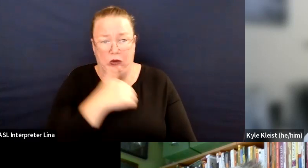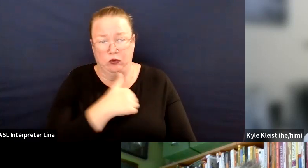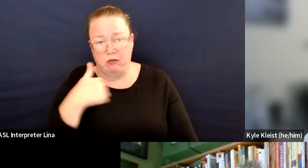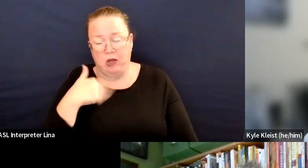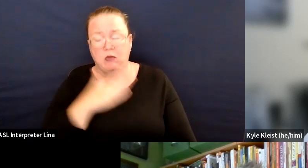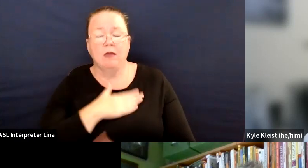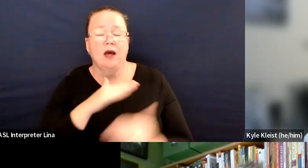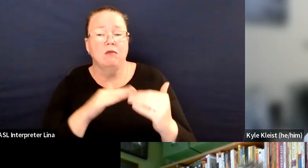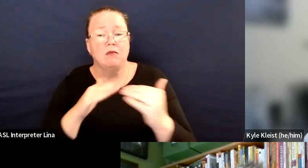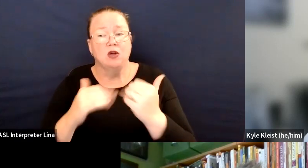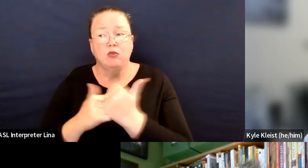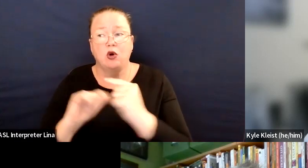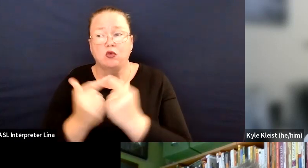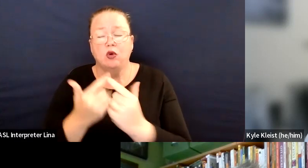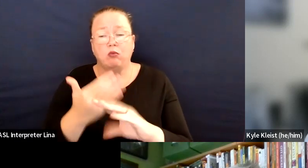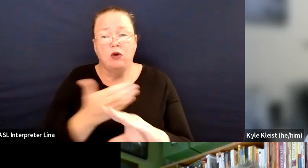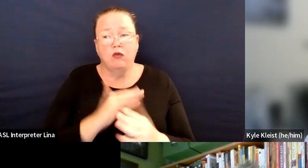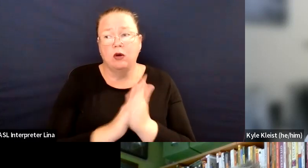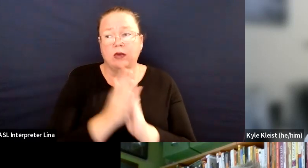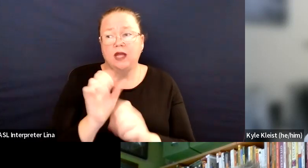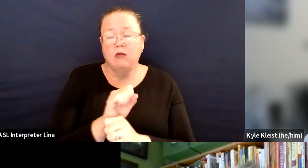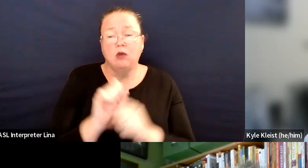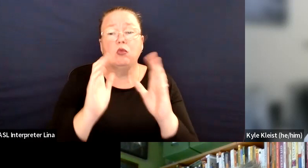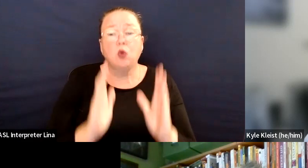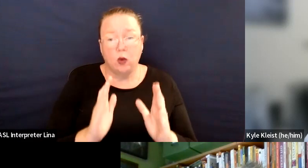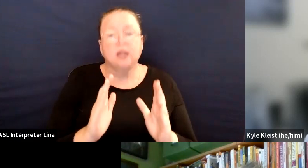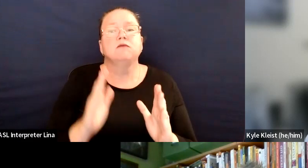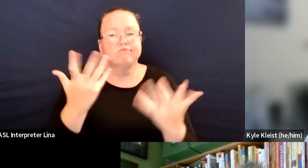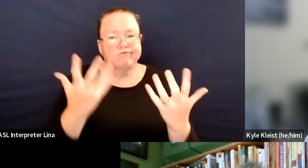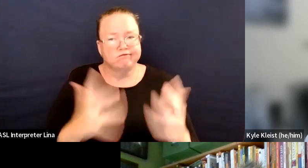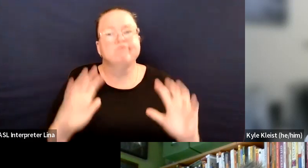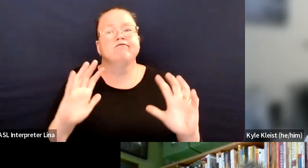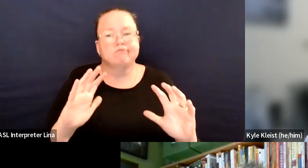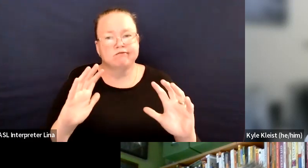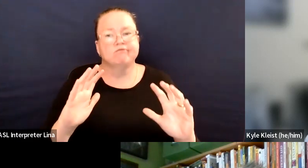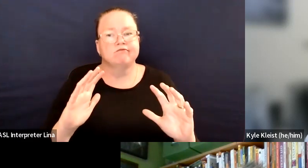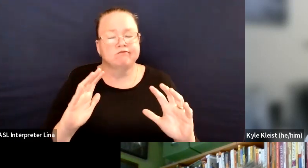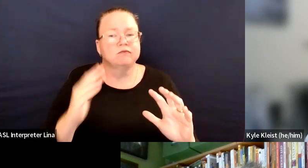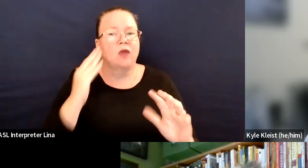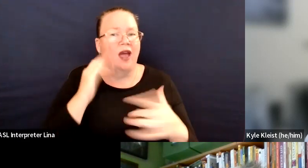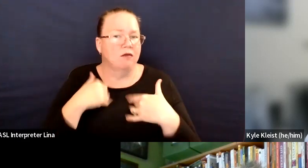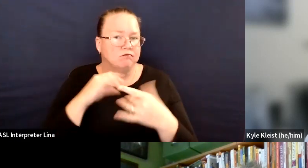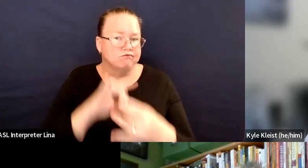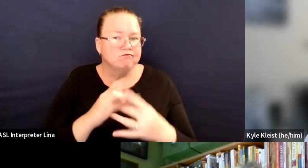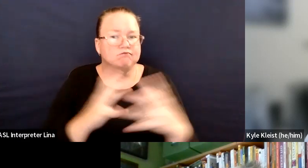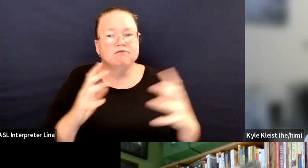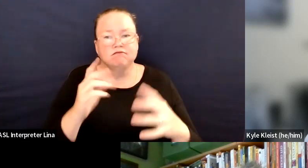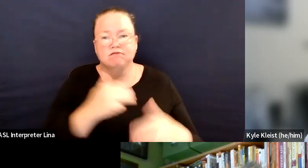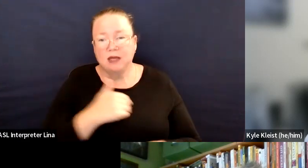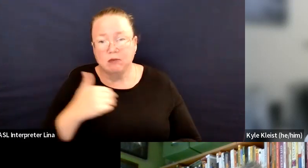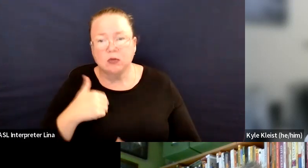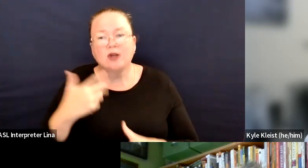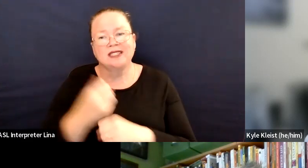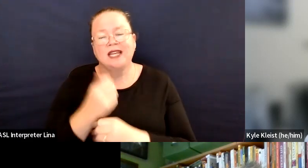peer support group before I became an employee, so I already have a rapport with a lot of the members. I have received